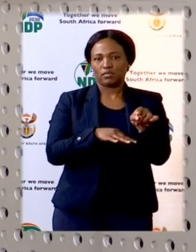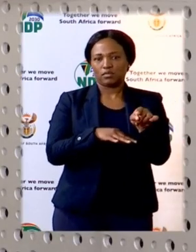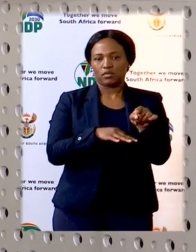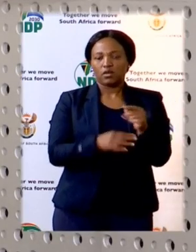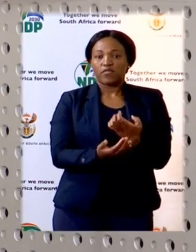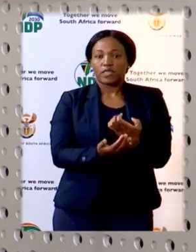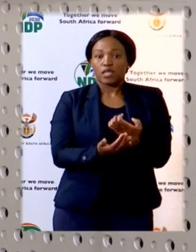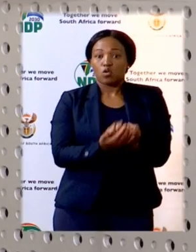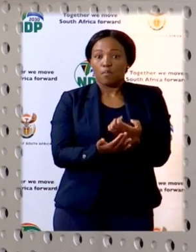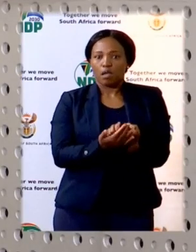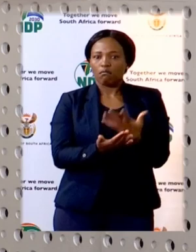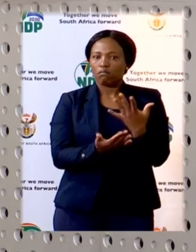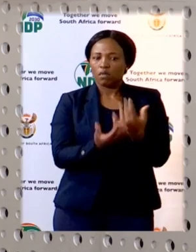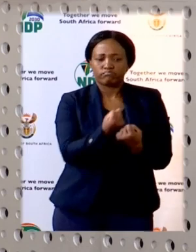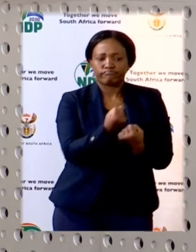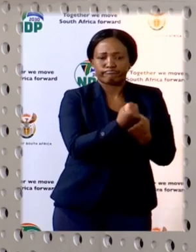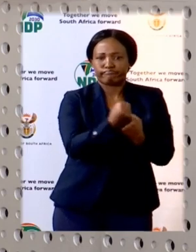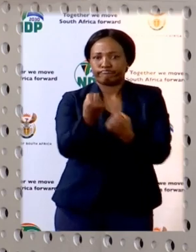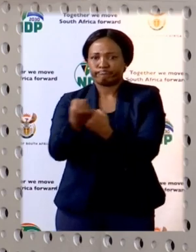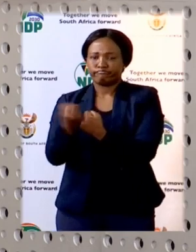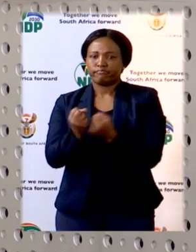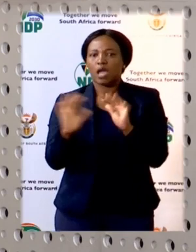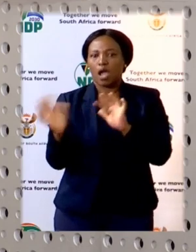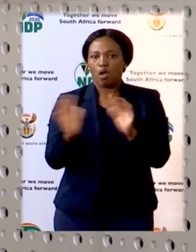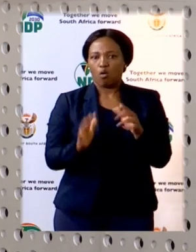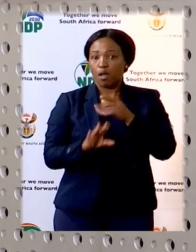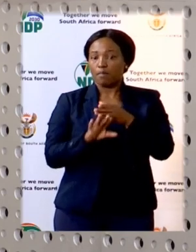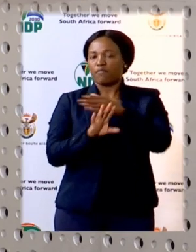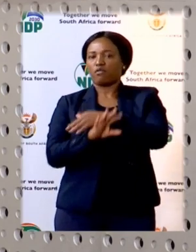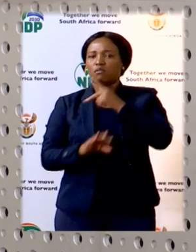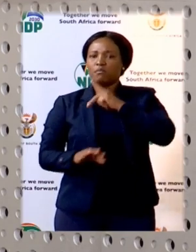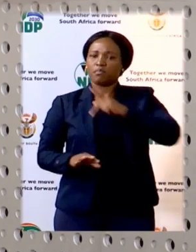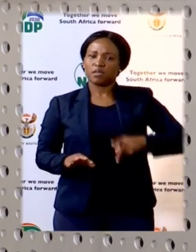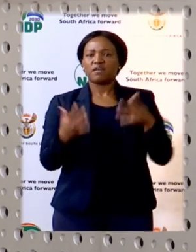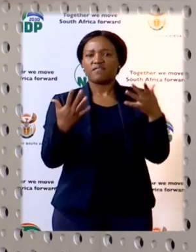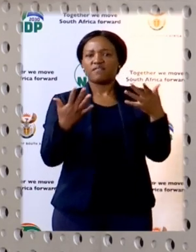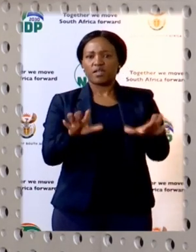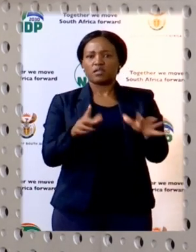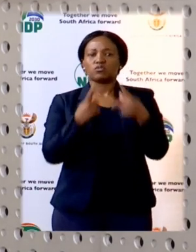economic relief measures that the president spoke to.